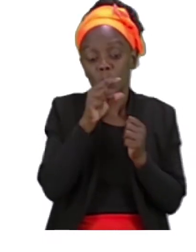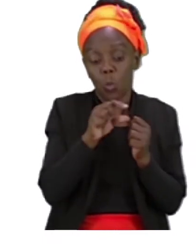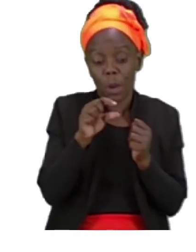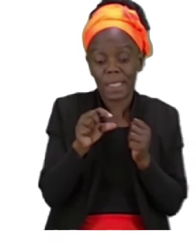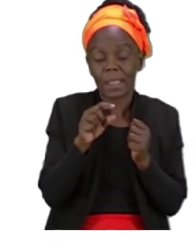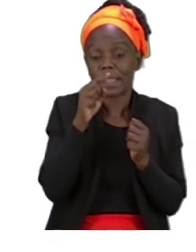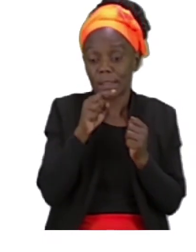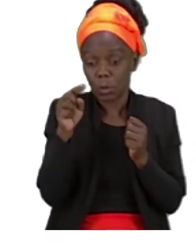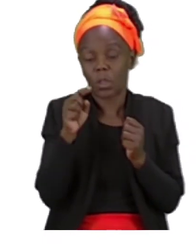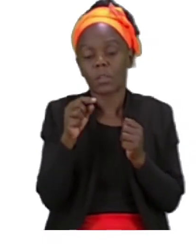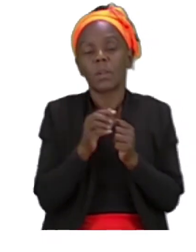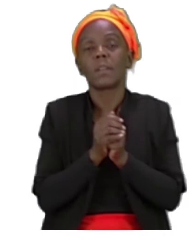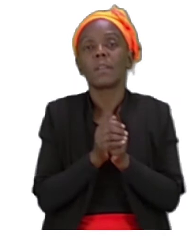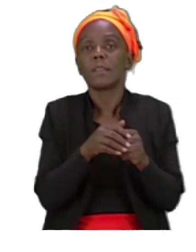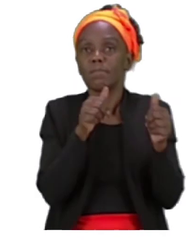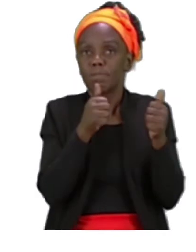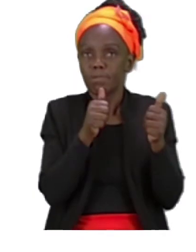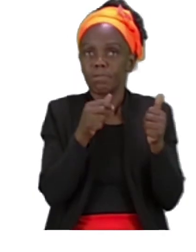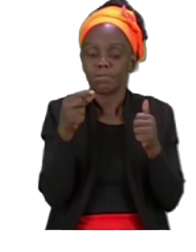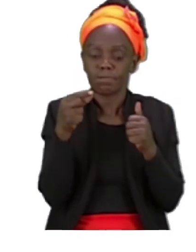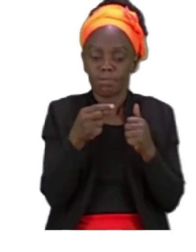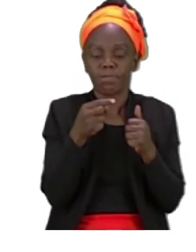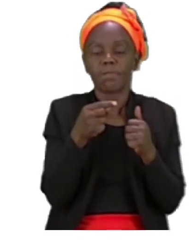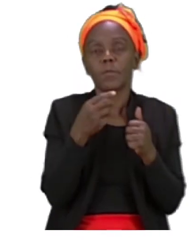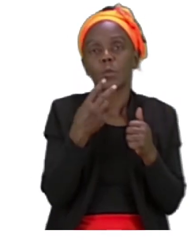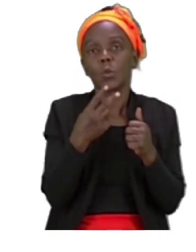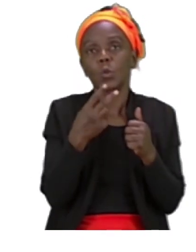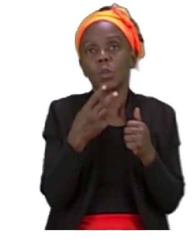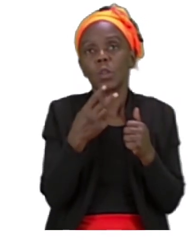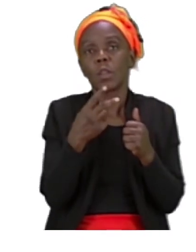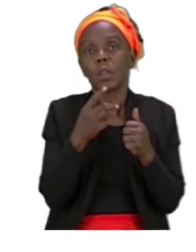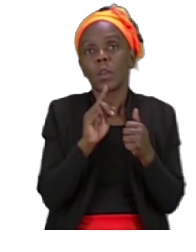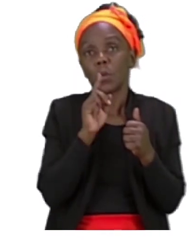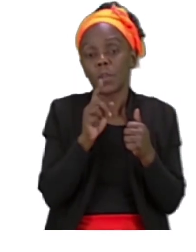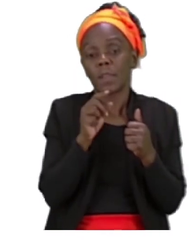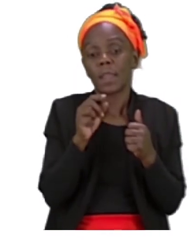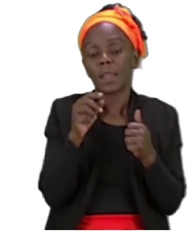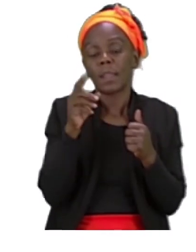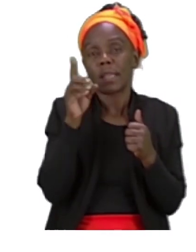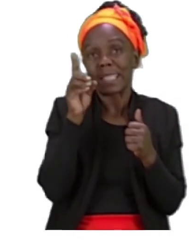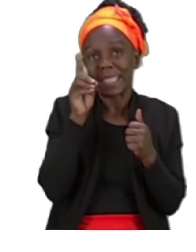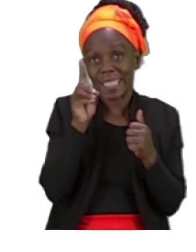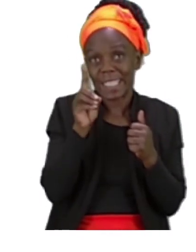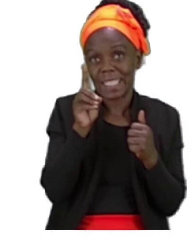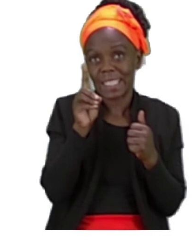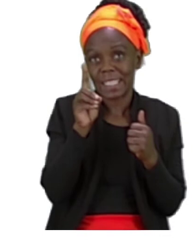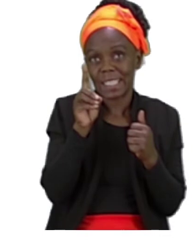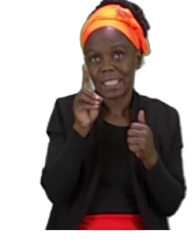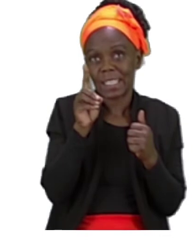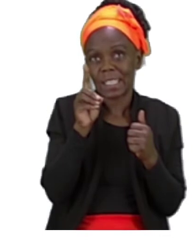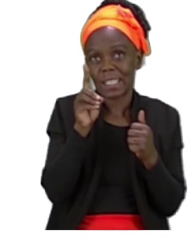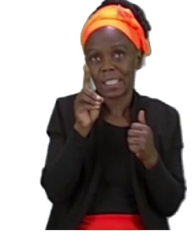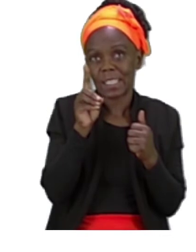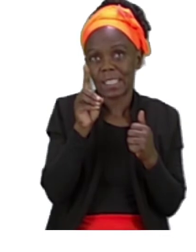Well done, grade 2s. If you said D, theirs. Good job. Now I want